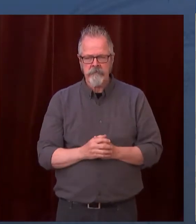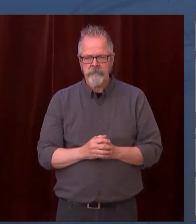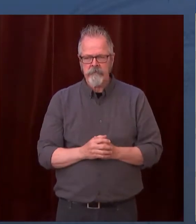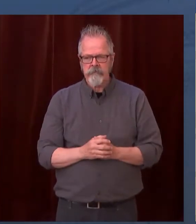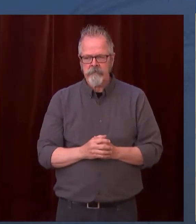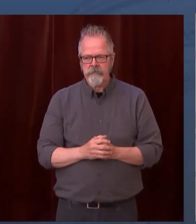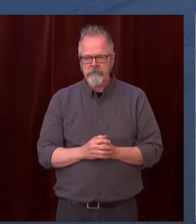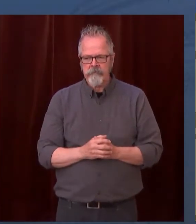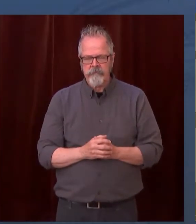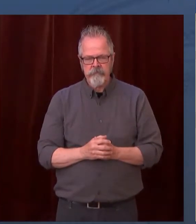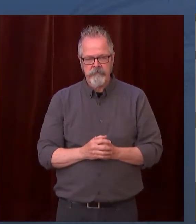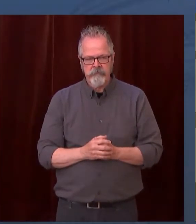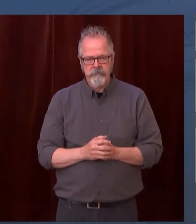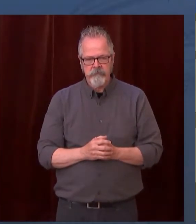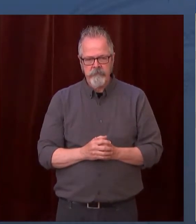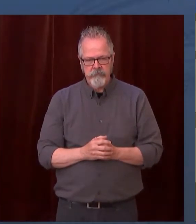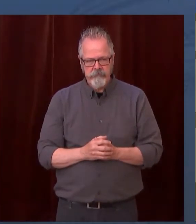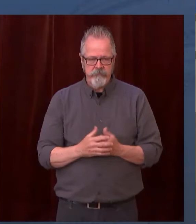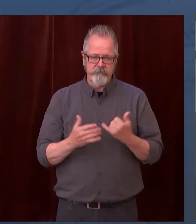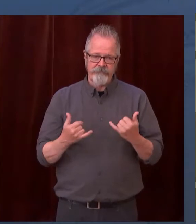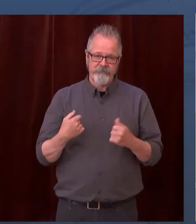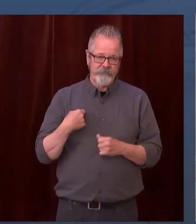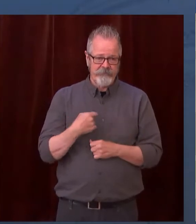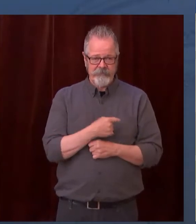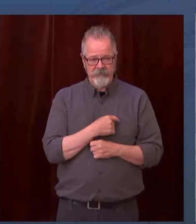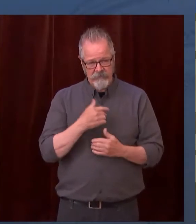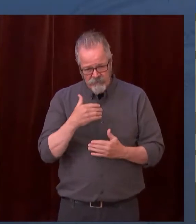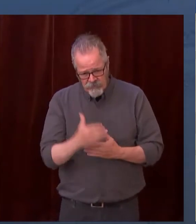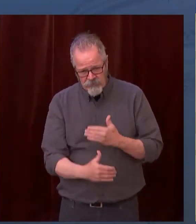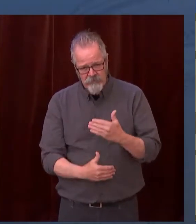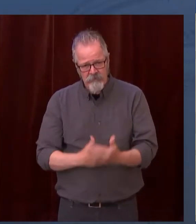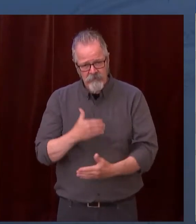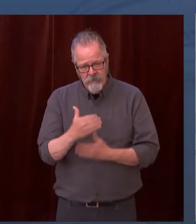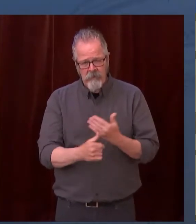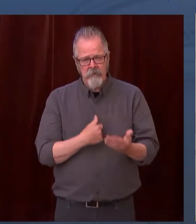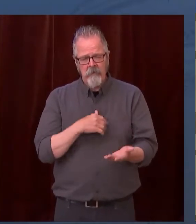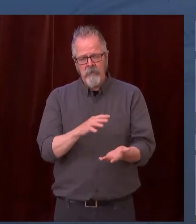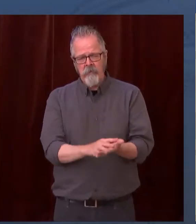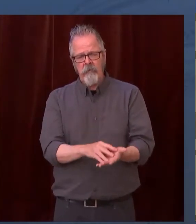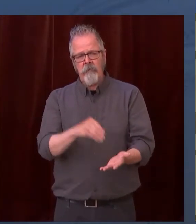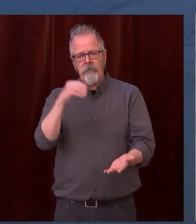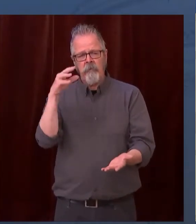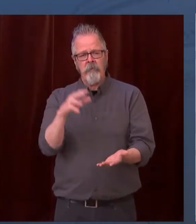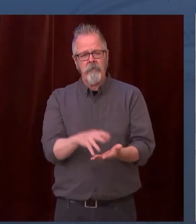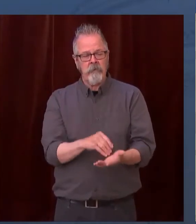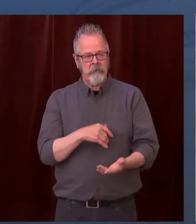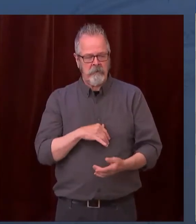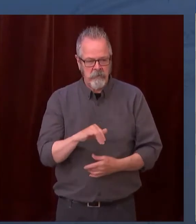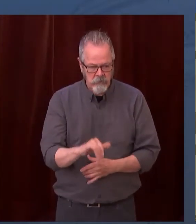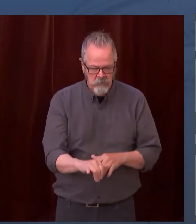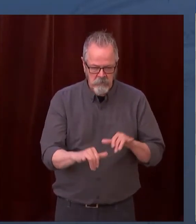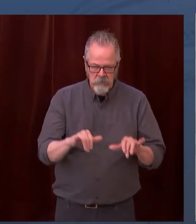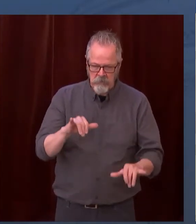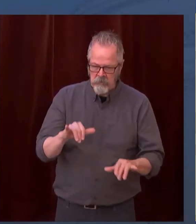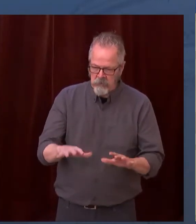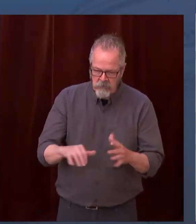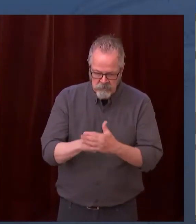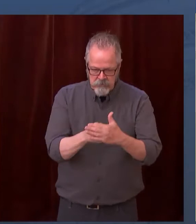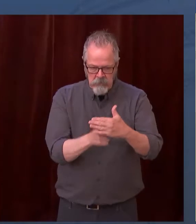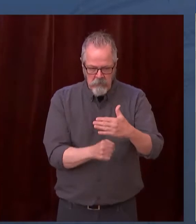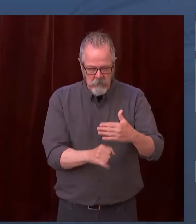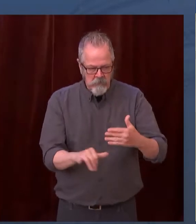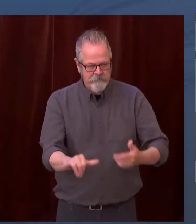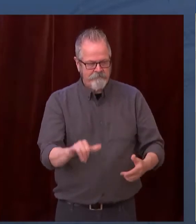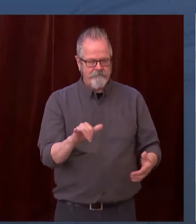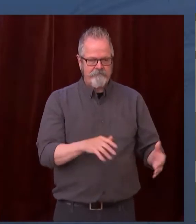gives us concern. And one of the concerns we have is about bars becoming a center of infection. We've seen this happen nationally. I'm